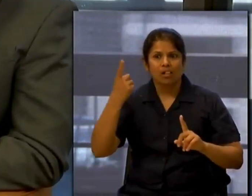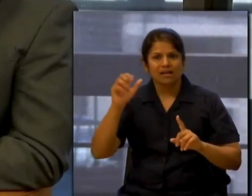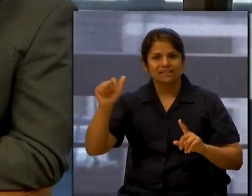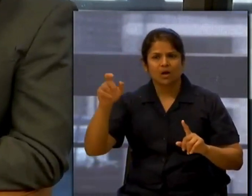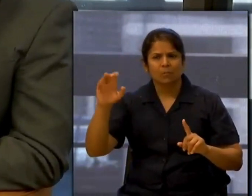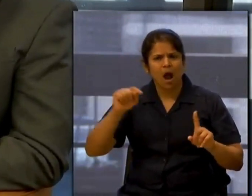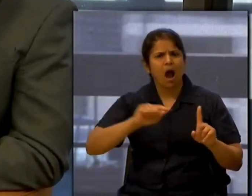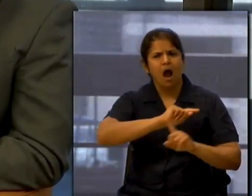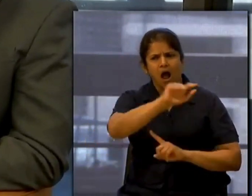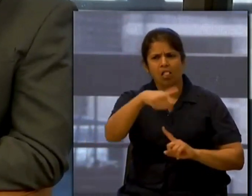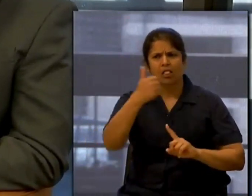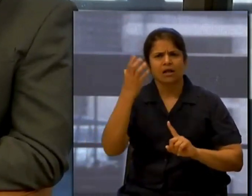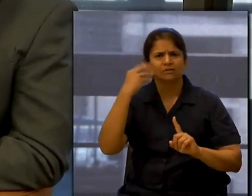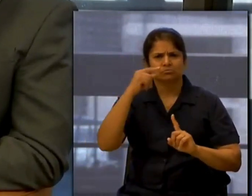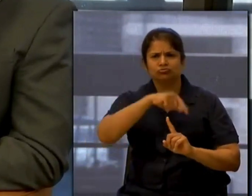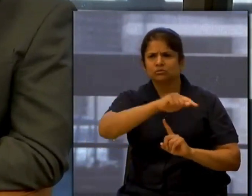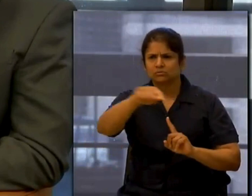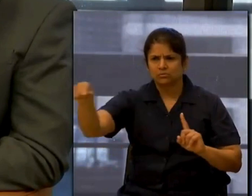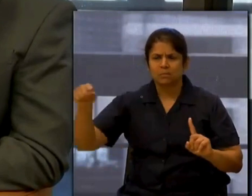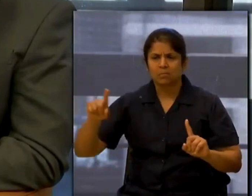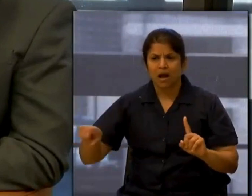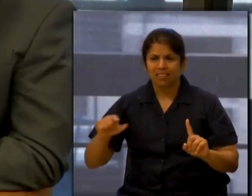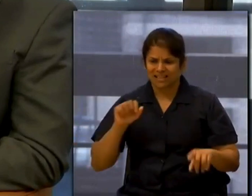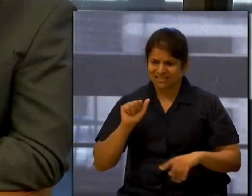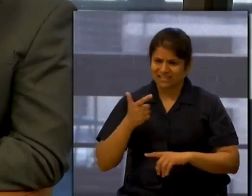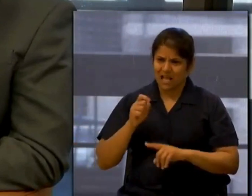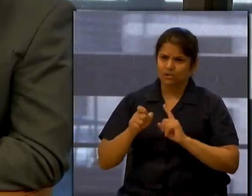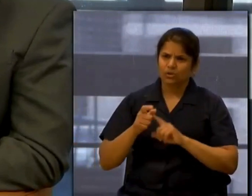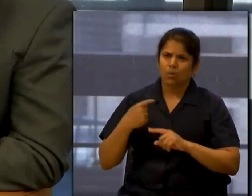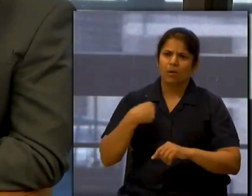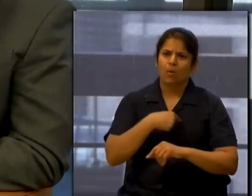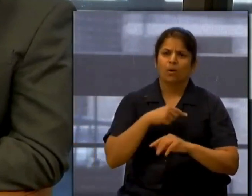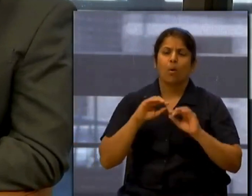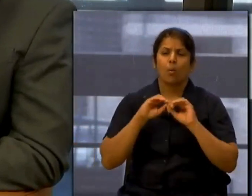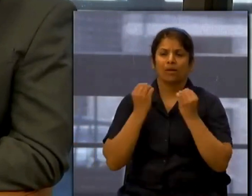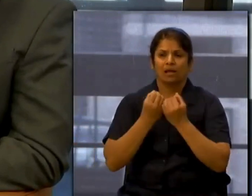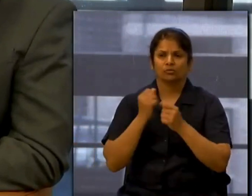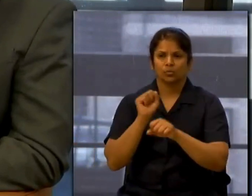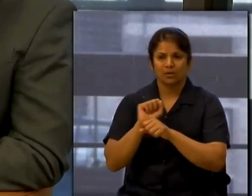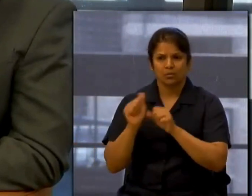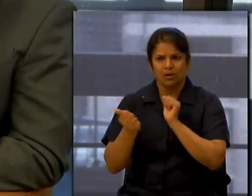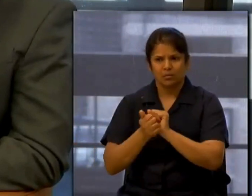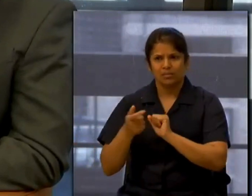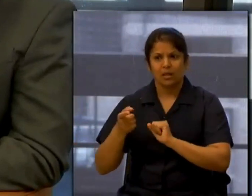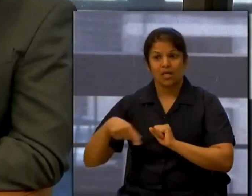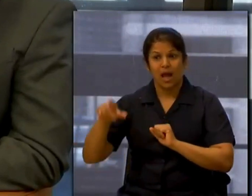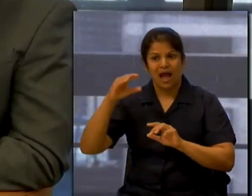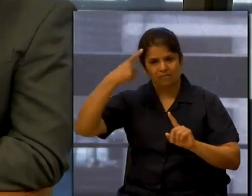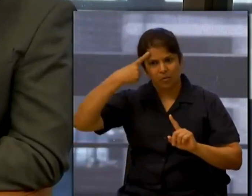an organization that works with and on behalf of older adults. And